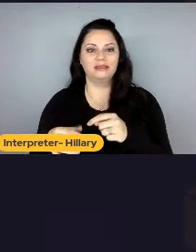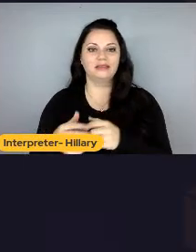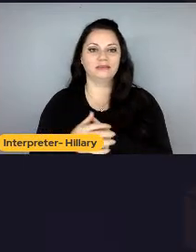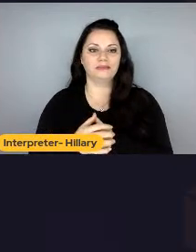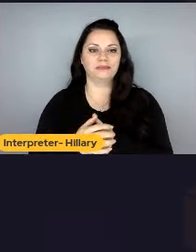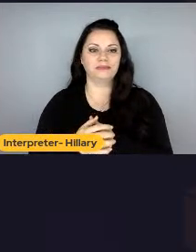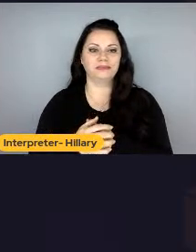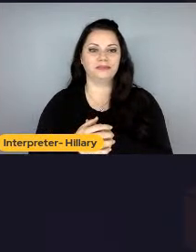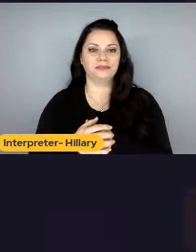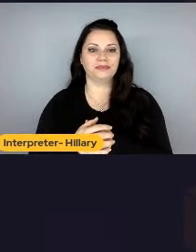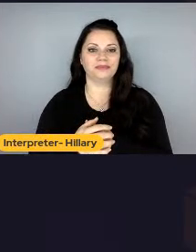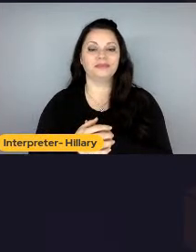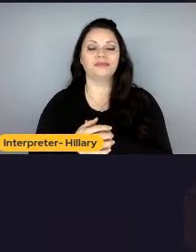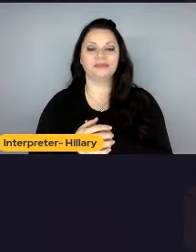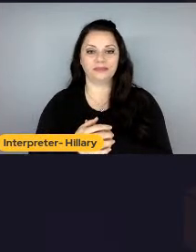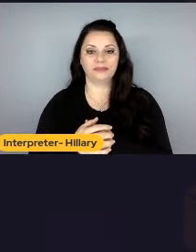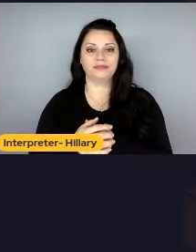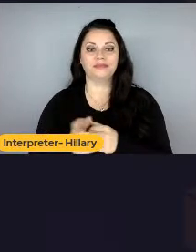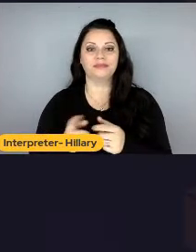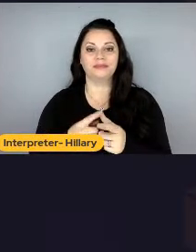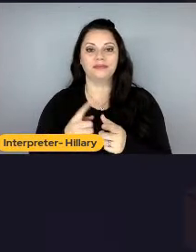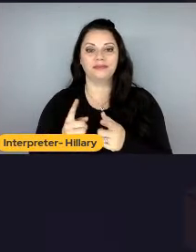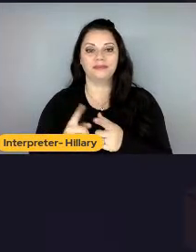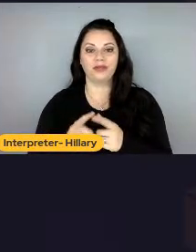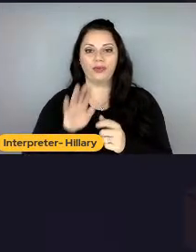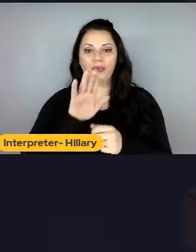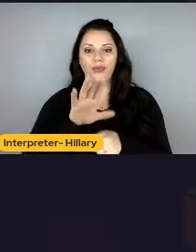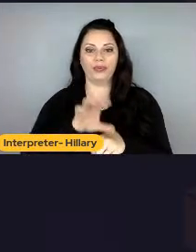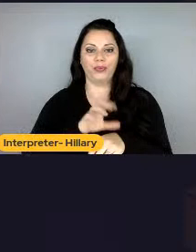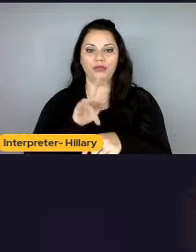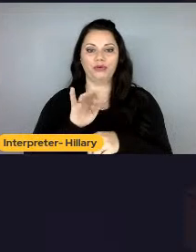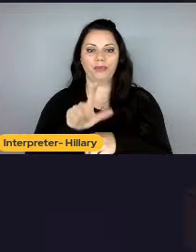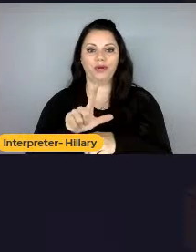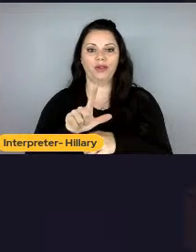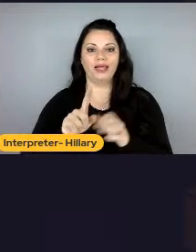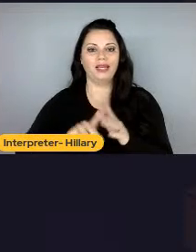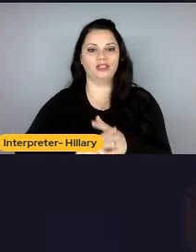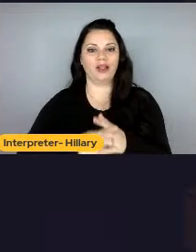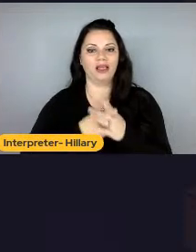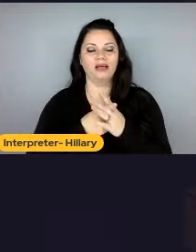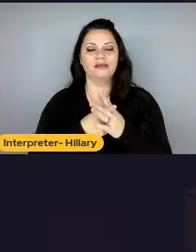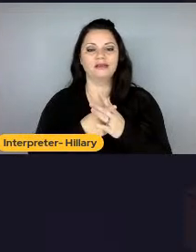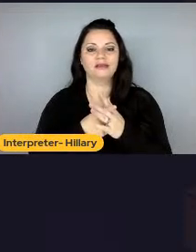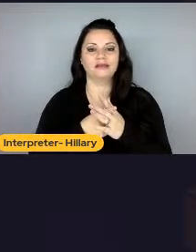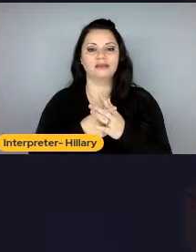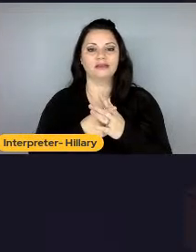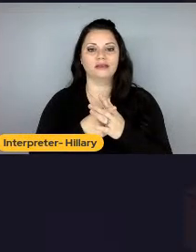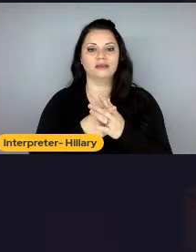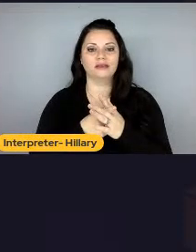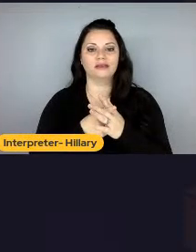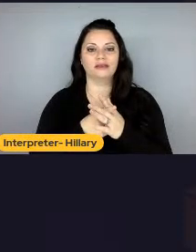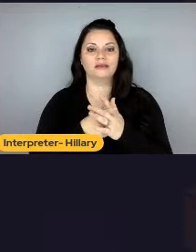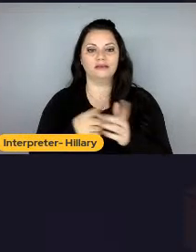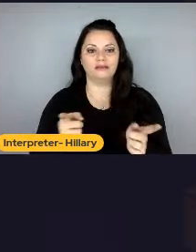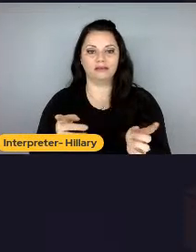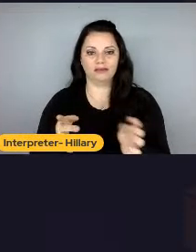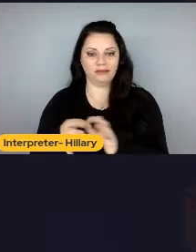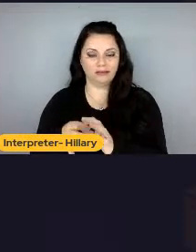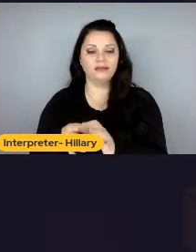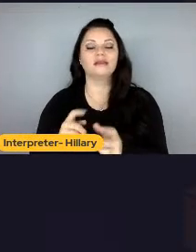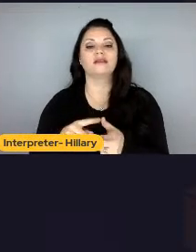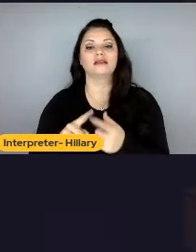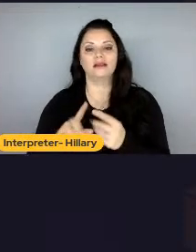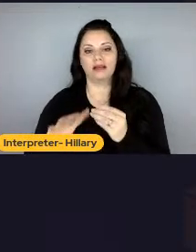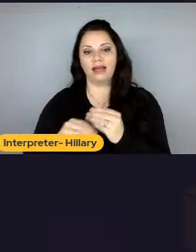repository, and the new terminal. I'm going to initialize the repository. We'll add a